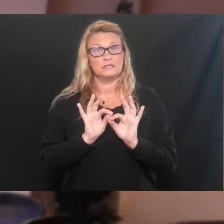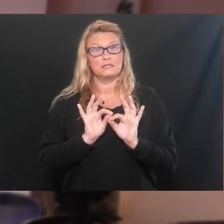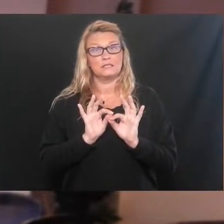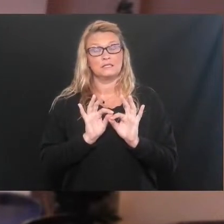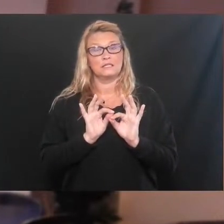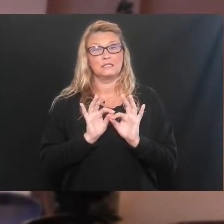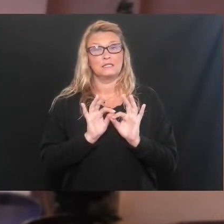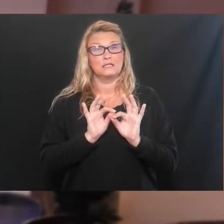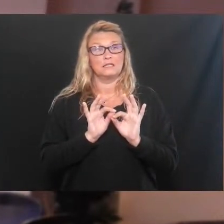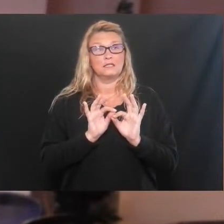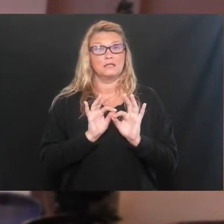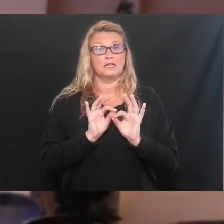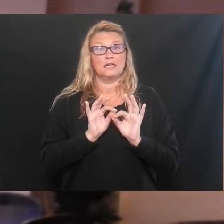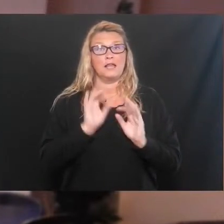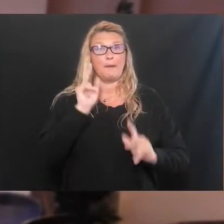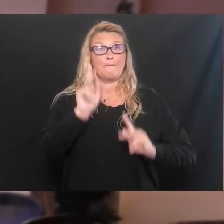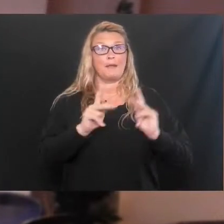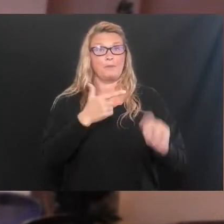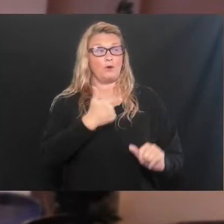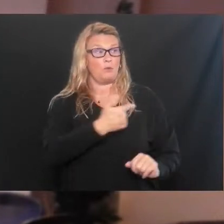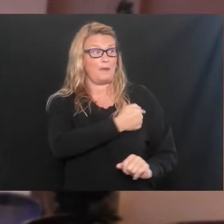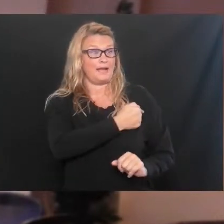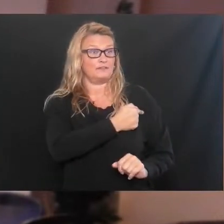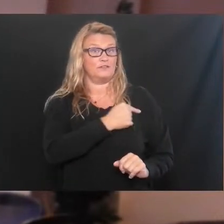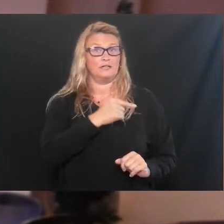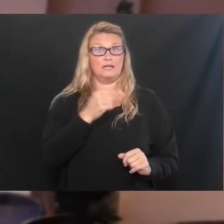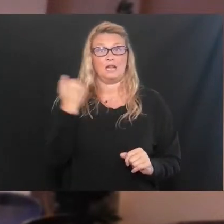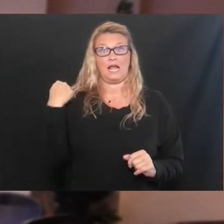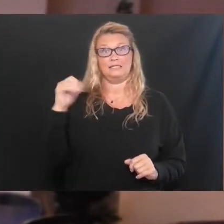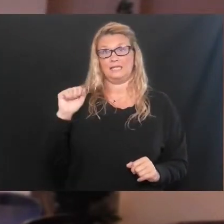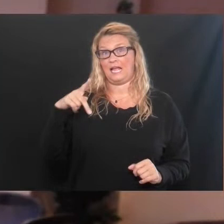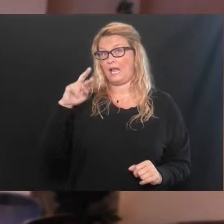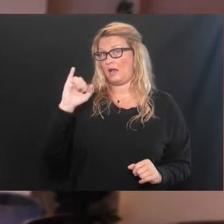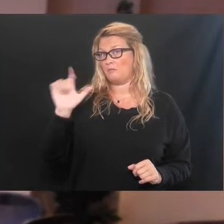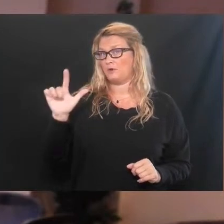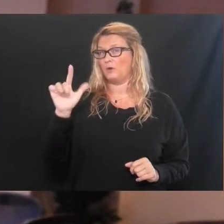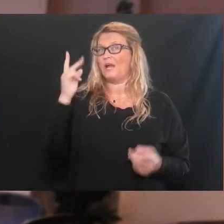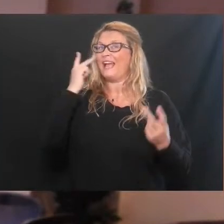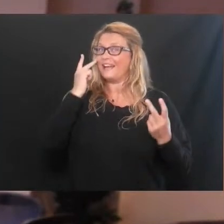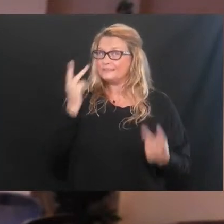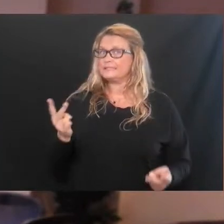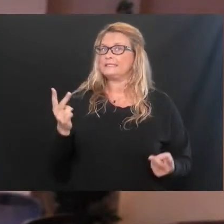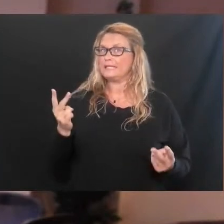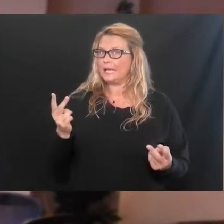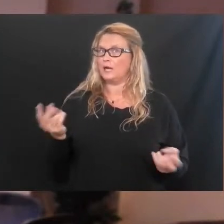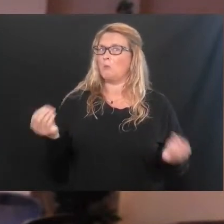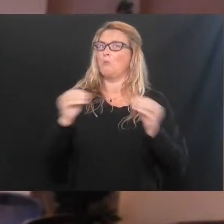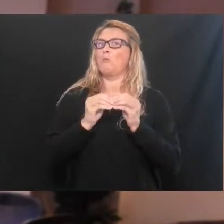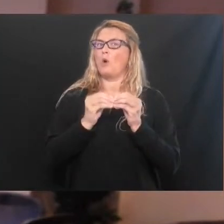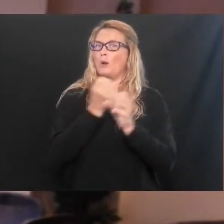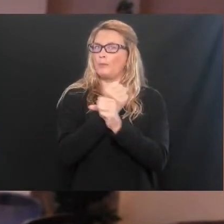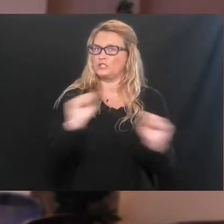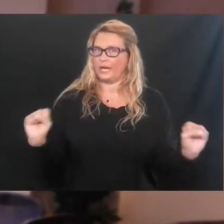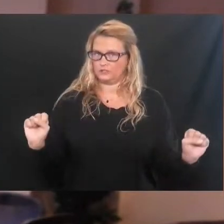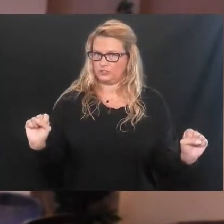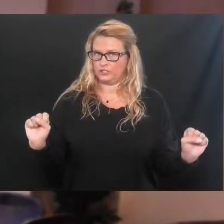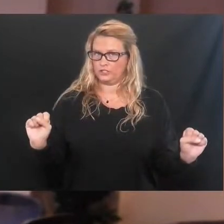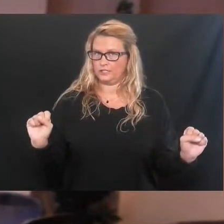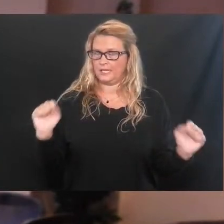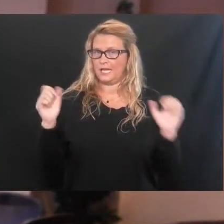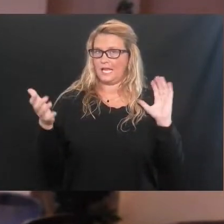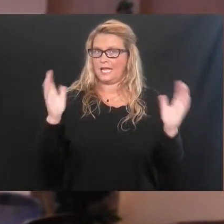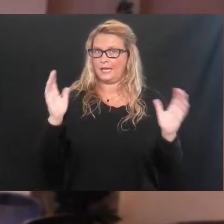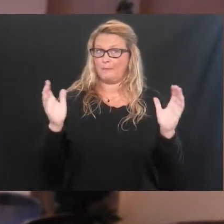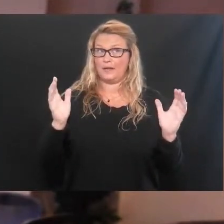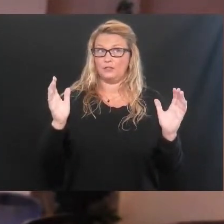were vaccinated in April, they have seen a much, much better continued protection. And in people that got the